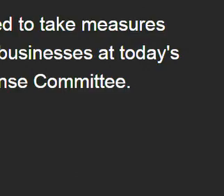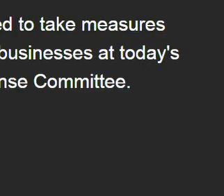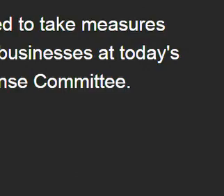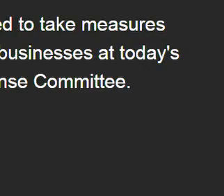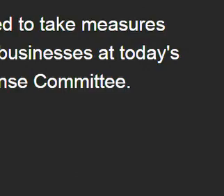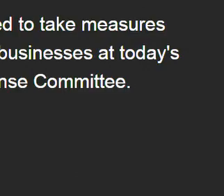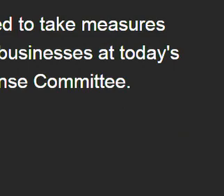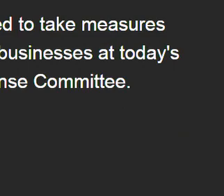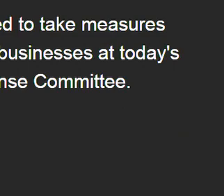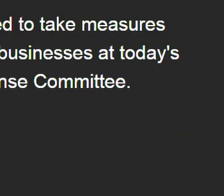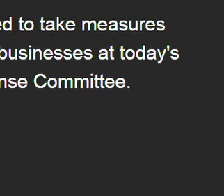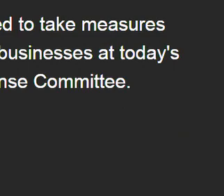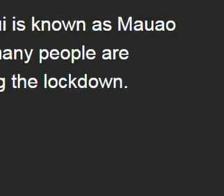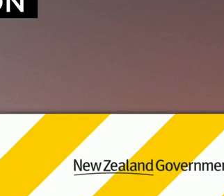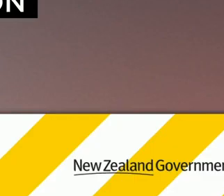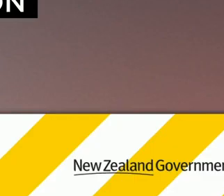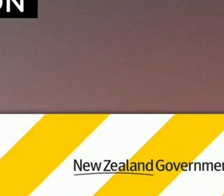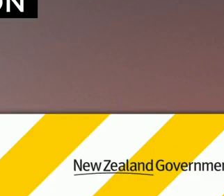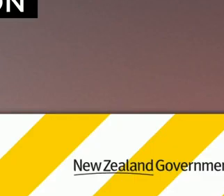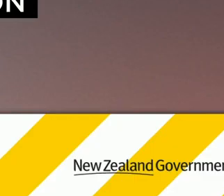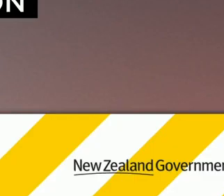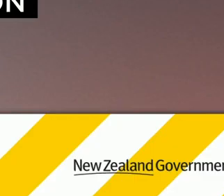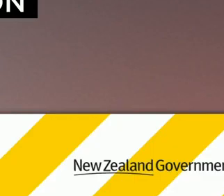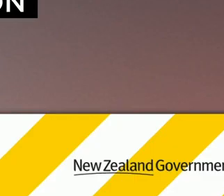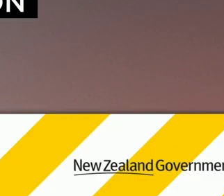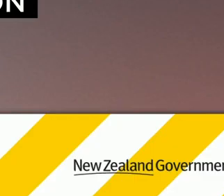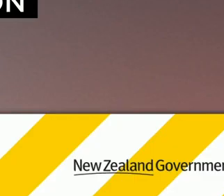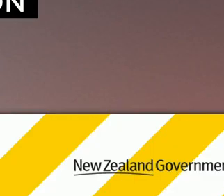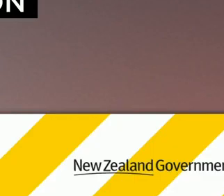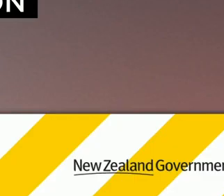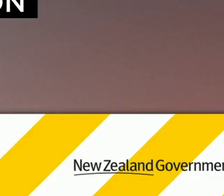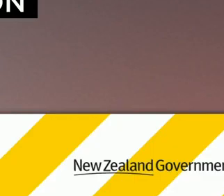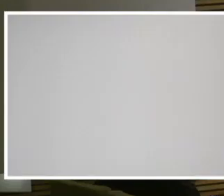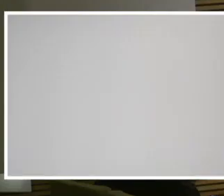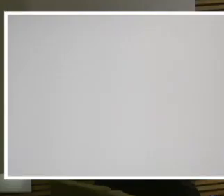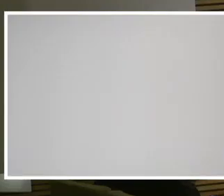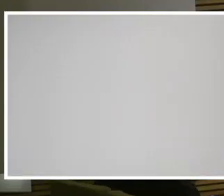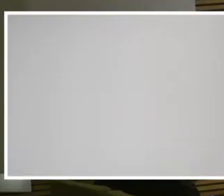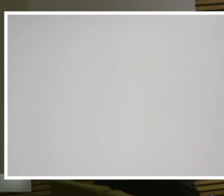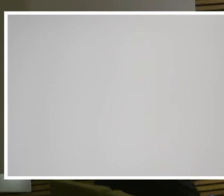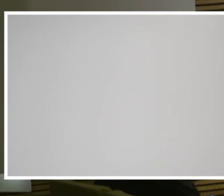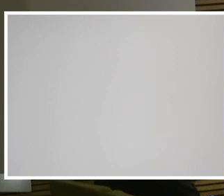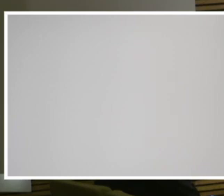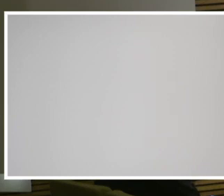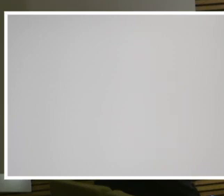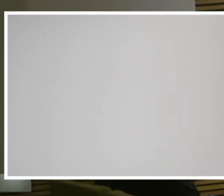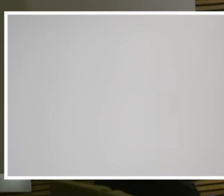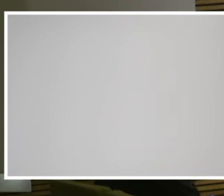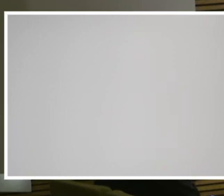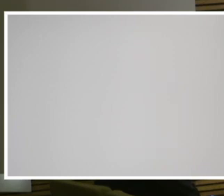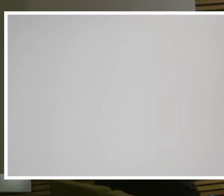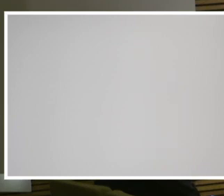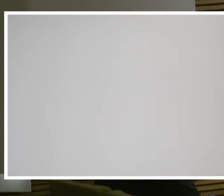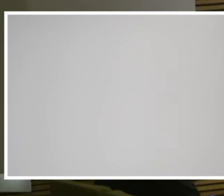whether they have the virus or not. The flight is expected to depart Uruguay later this week to Melbourne. The Prime